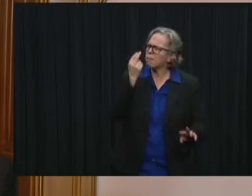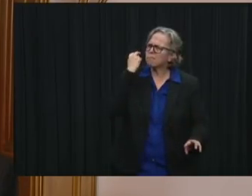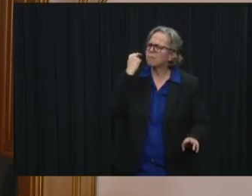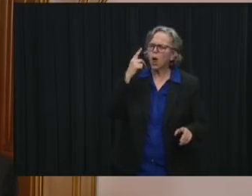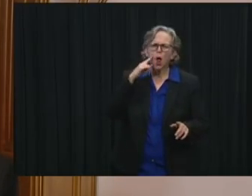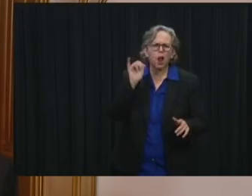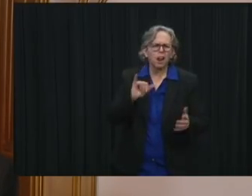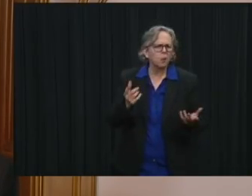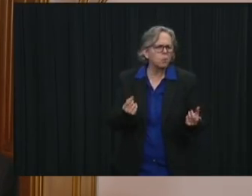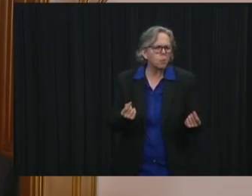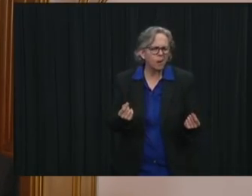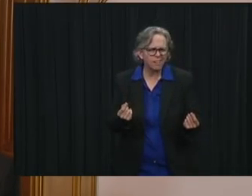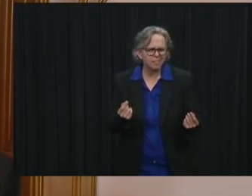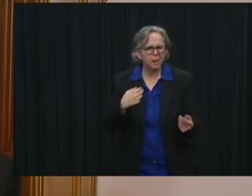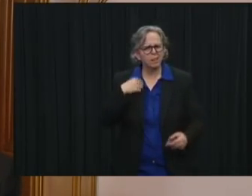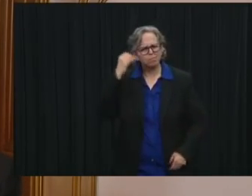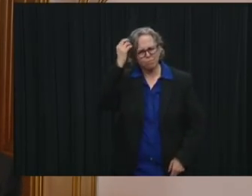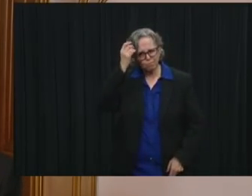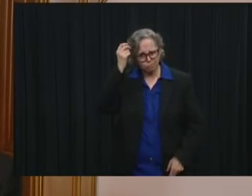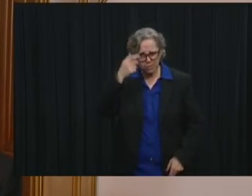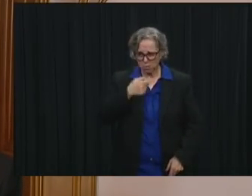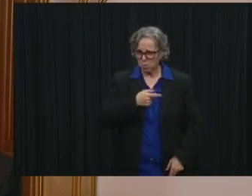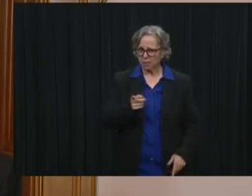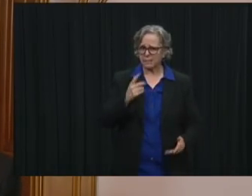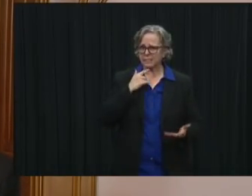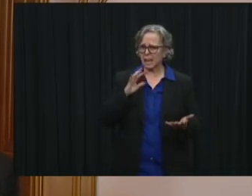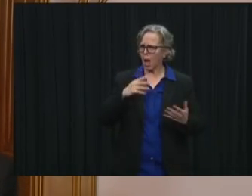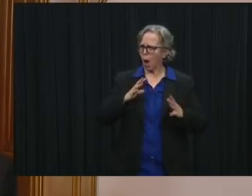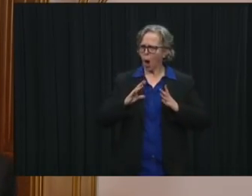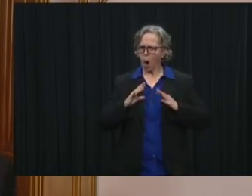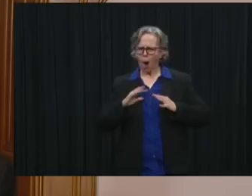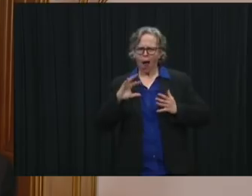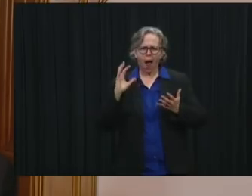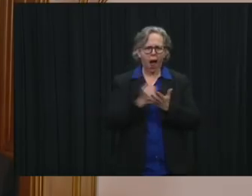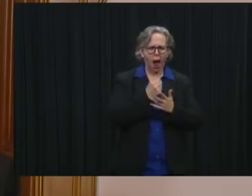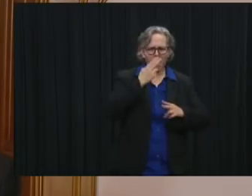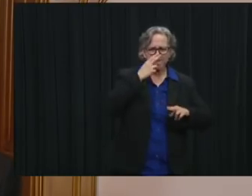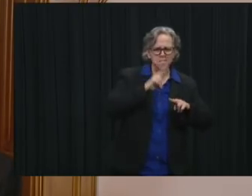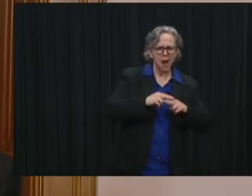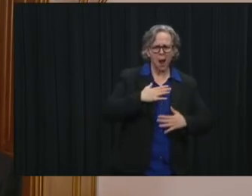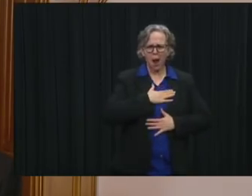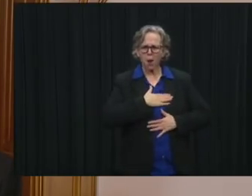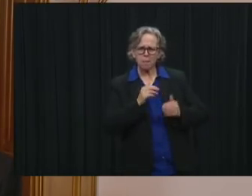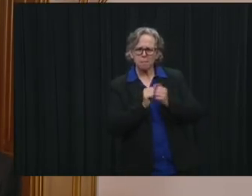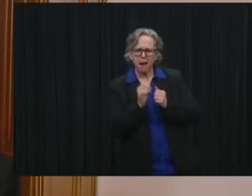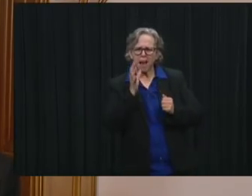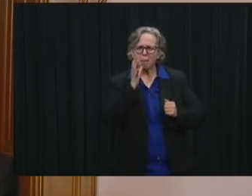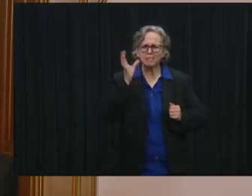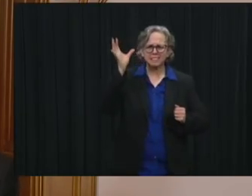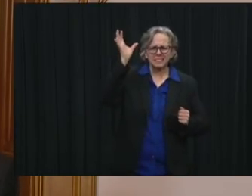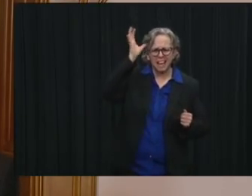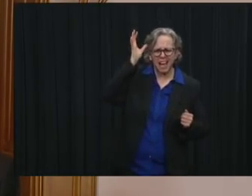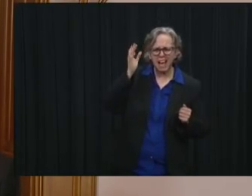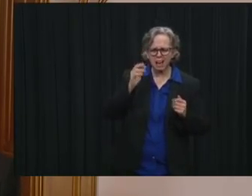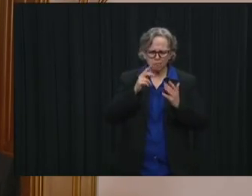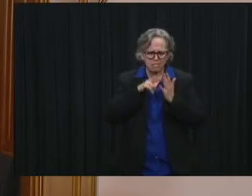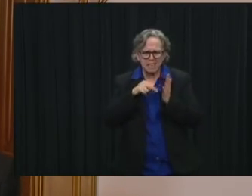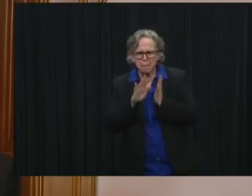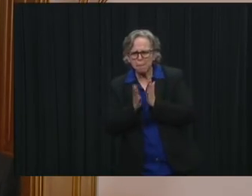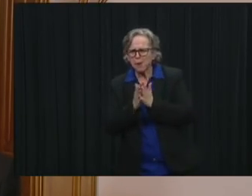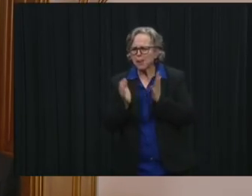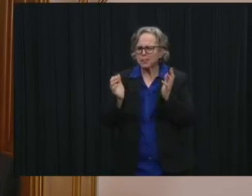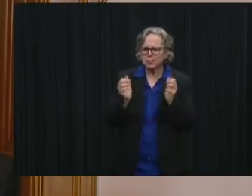is the time that I got to spend so much time with my mom and my dad, and we read books together, and we